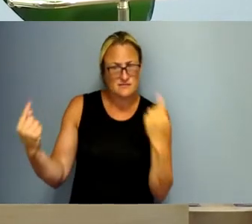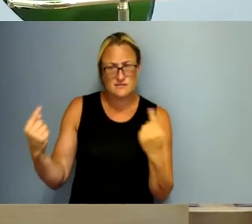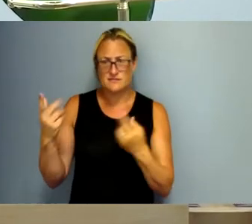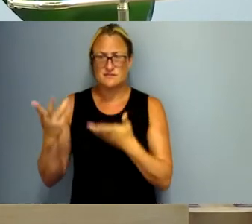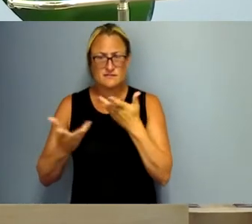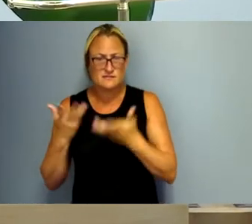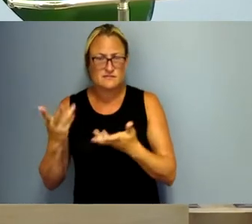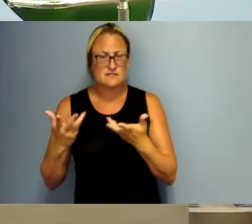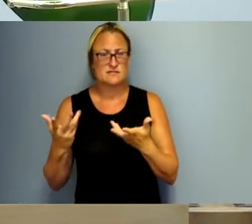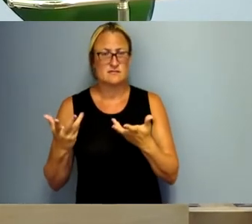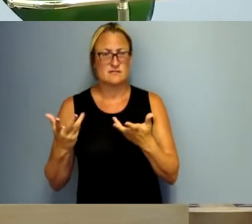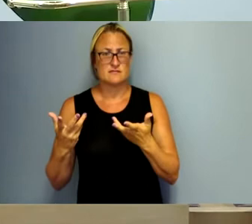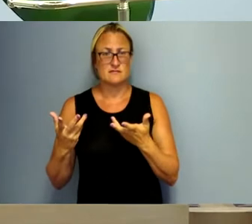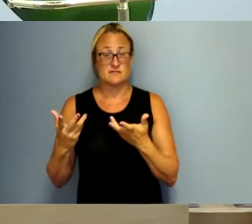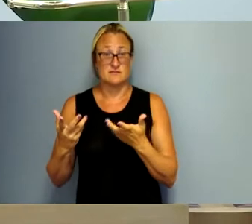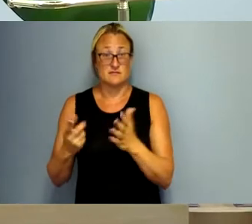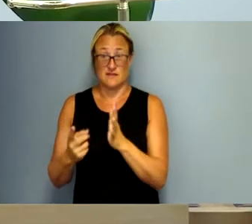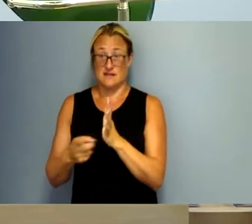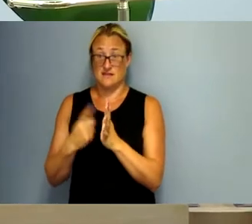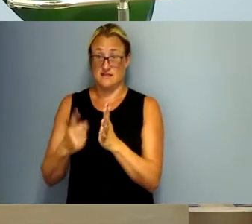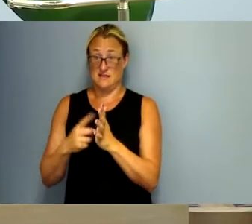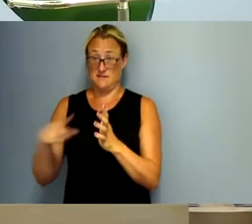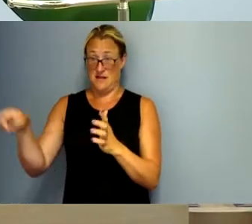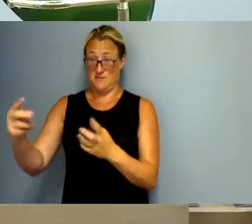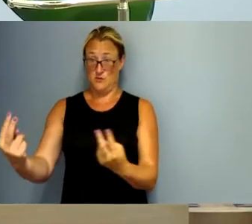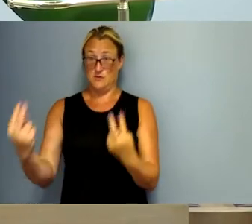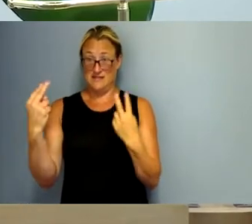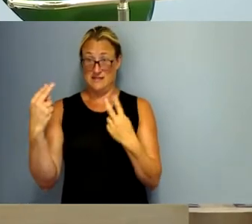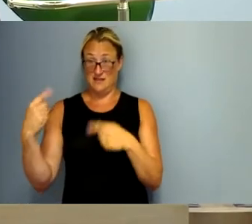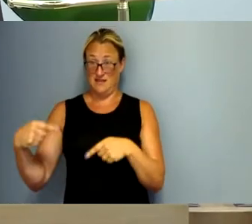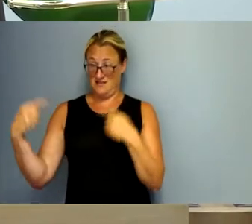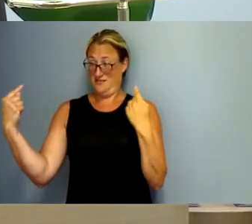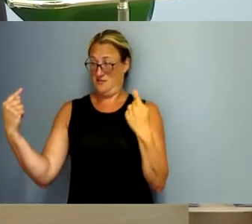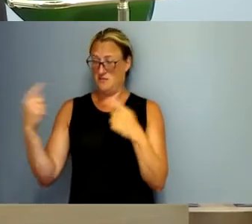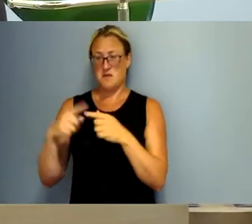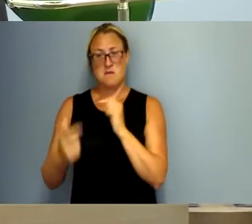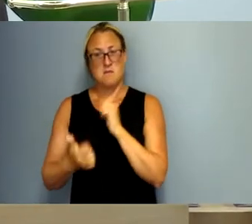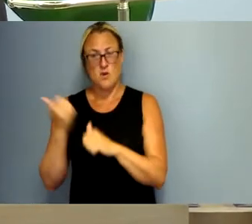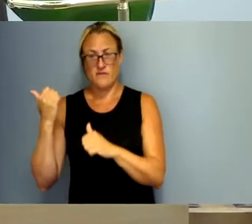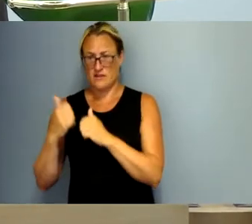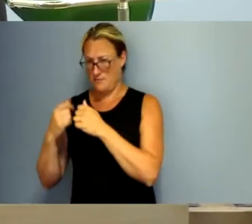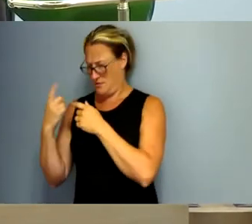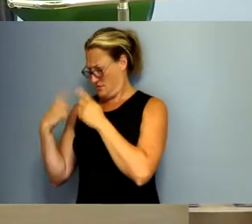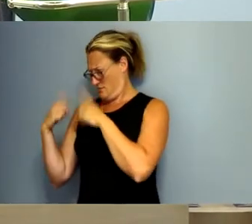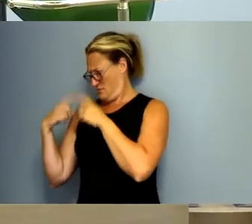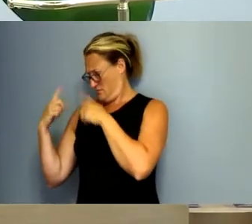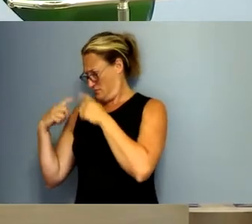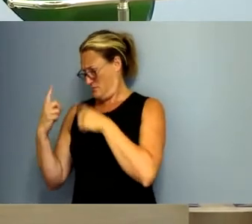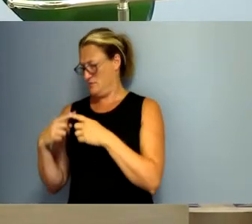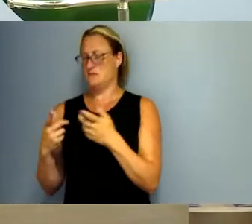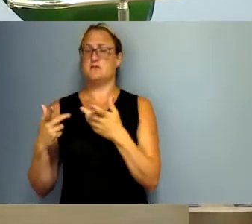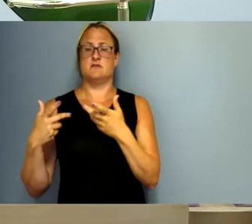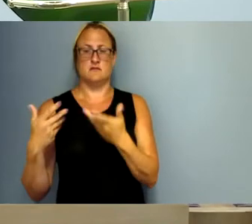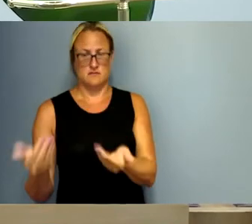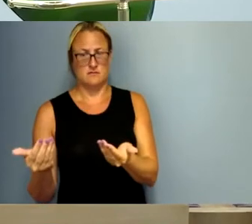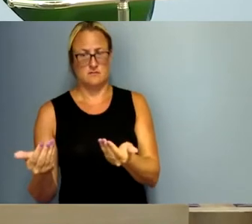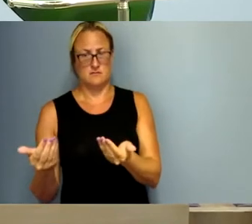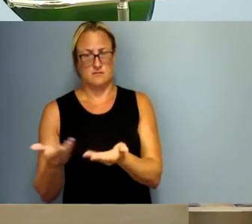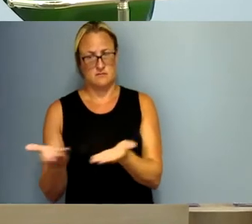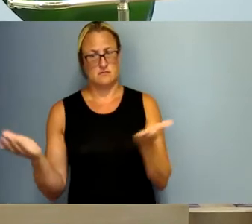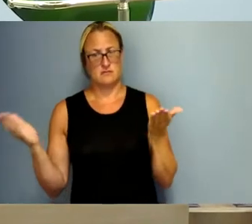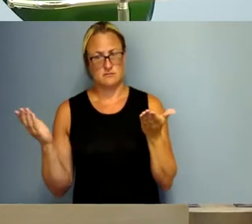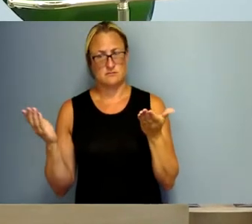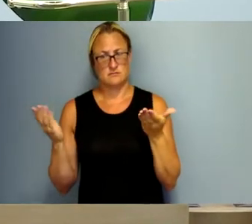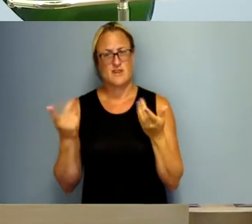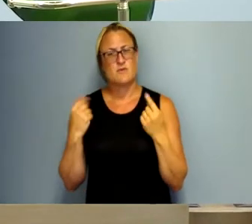Sometimes they spilled out into the public, not often, because I thought we tried to be very respectful when we disagreed and